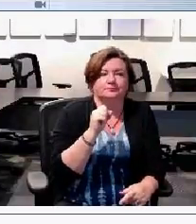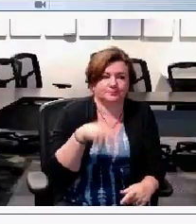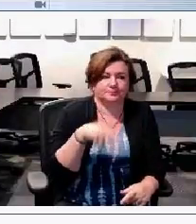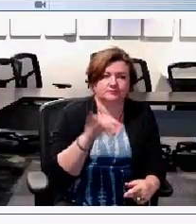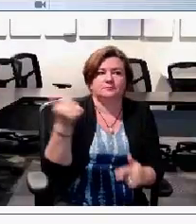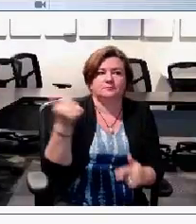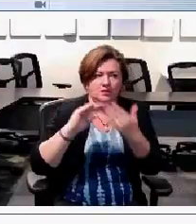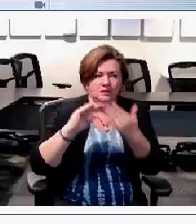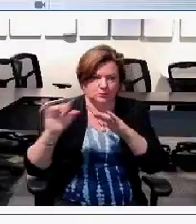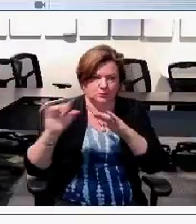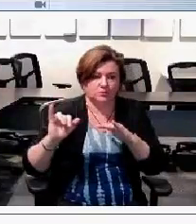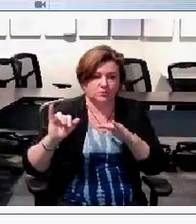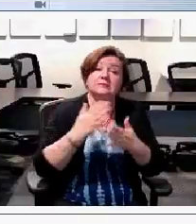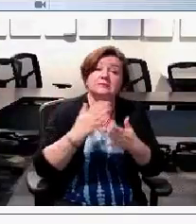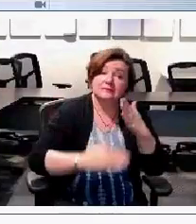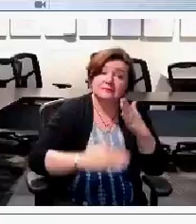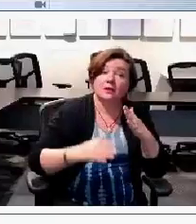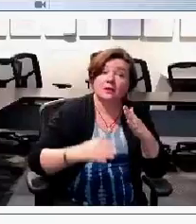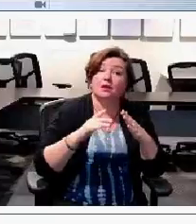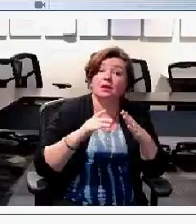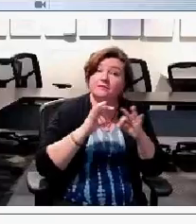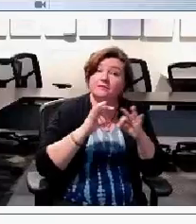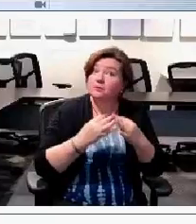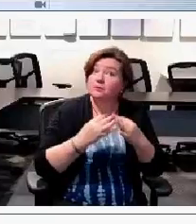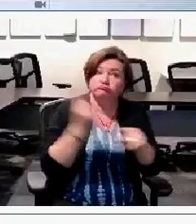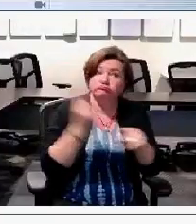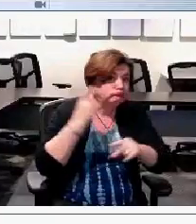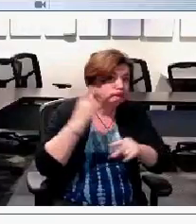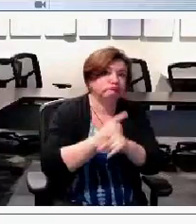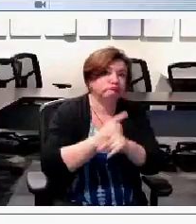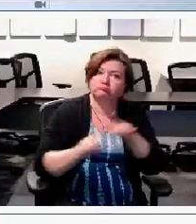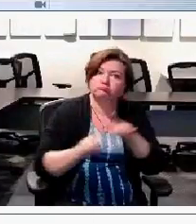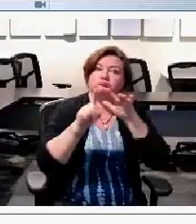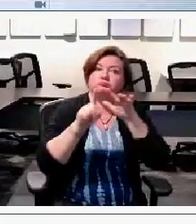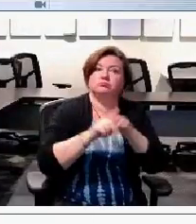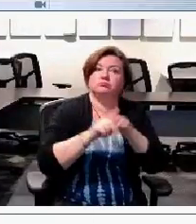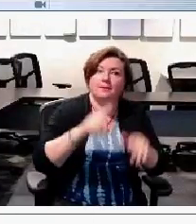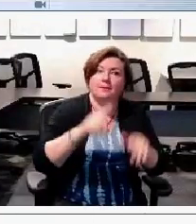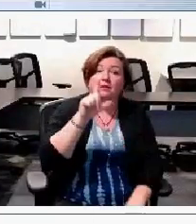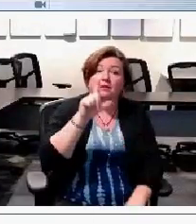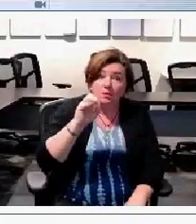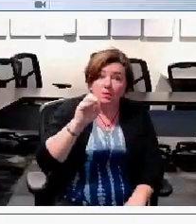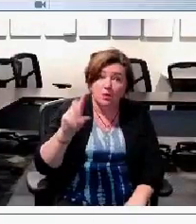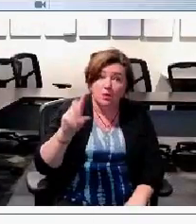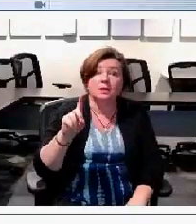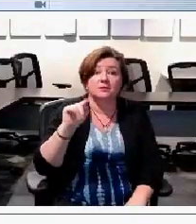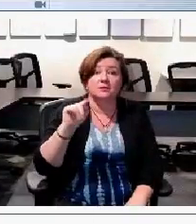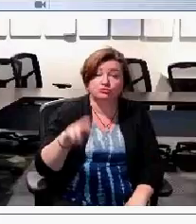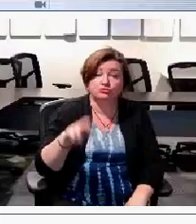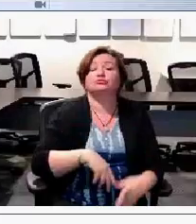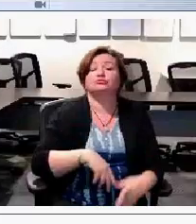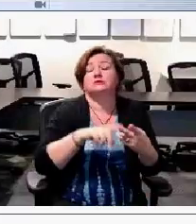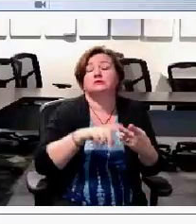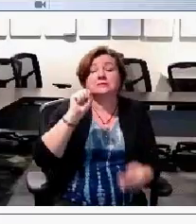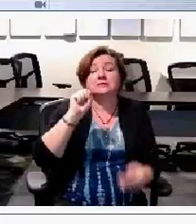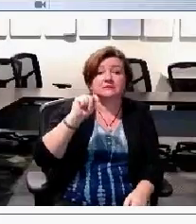Some families actually travel very regularly to Edmonton. Families from Lloydminster, St. Paul, a